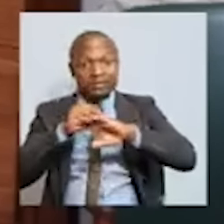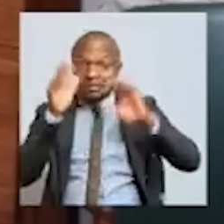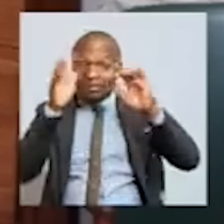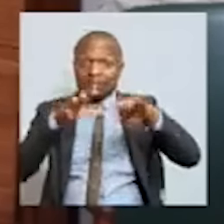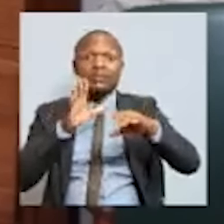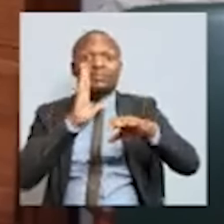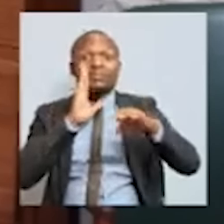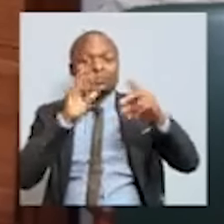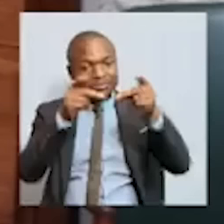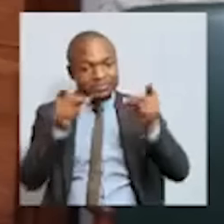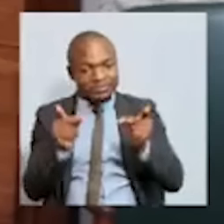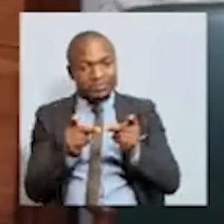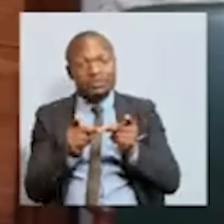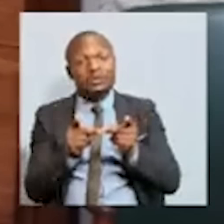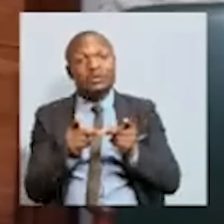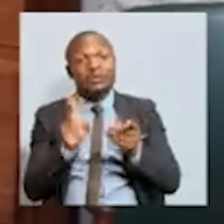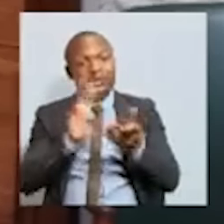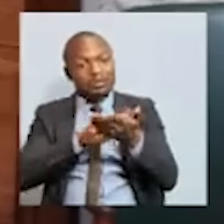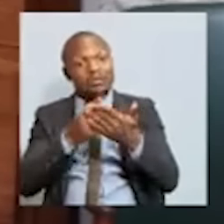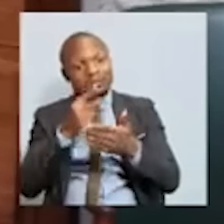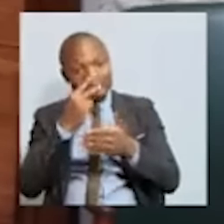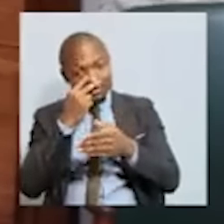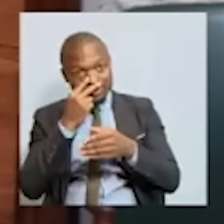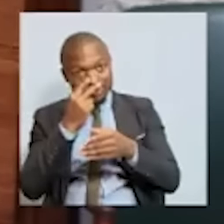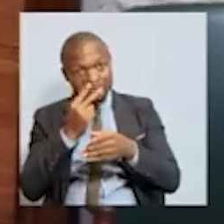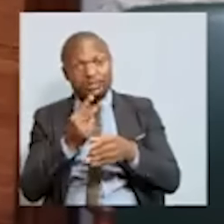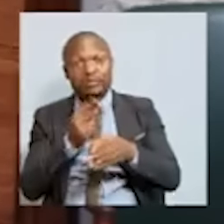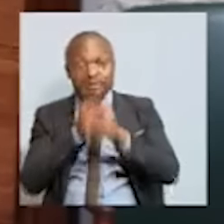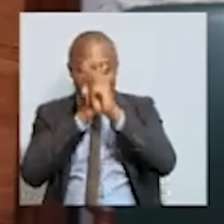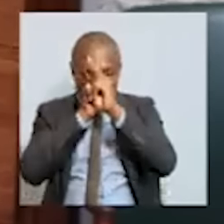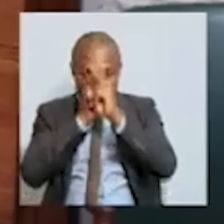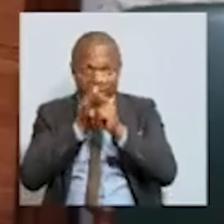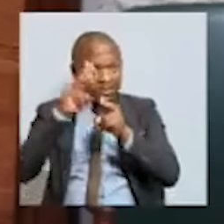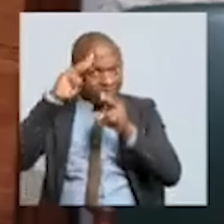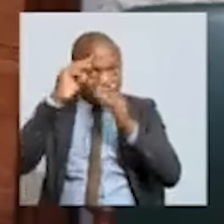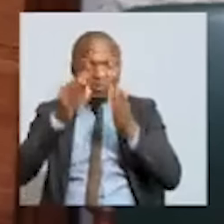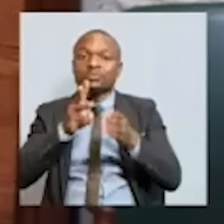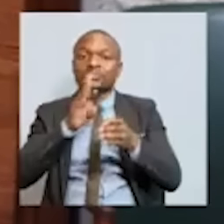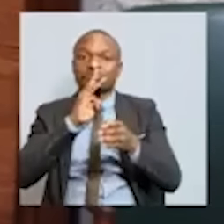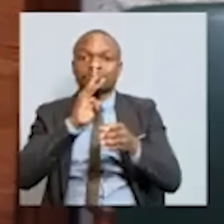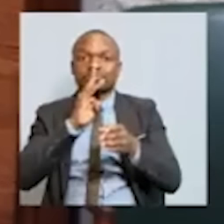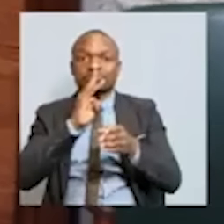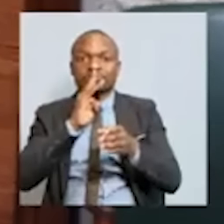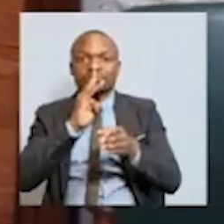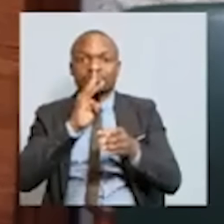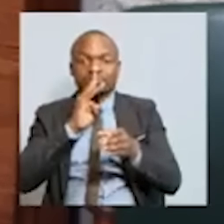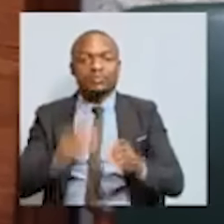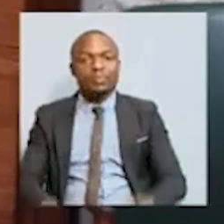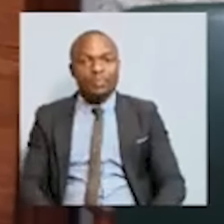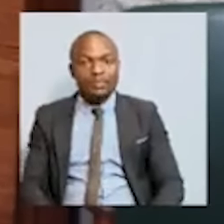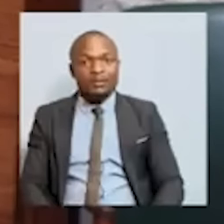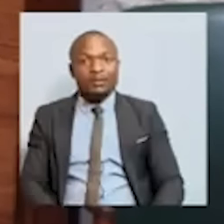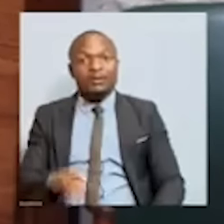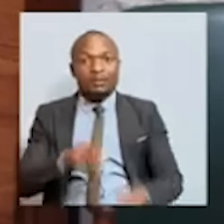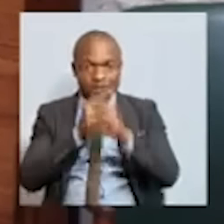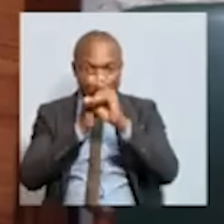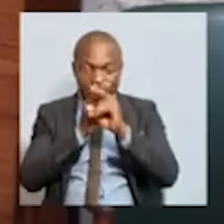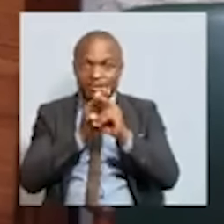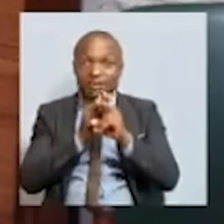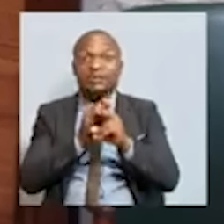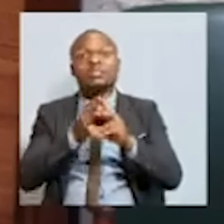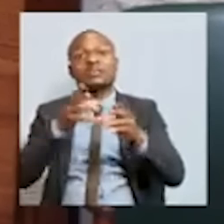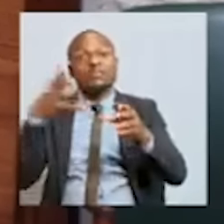bar where he witnessed Honorable M. Imposha MP tap Mr. Munir Zulu MP on